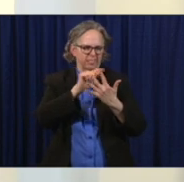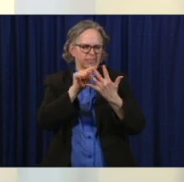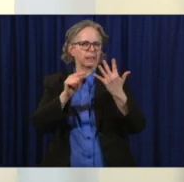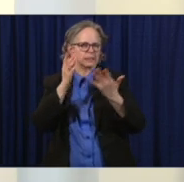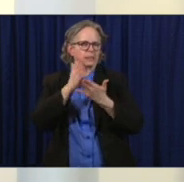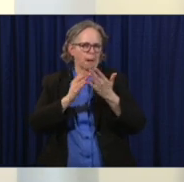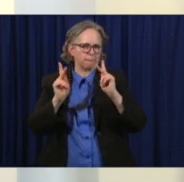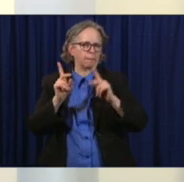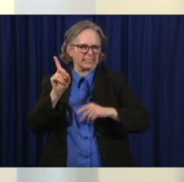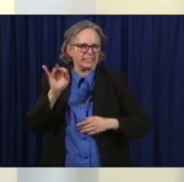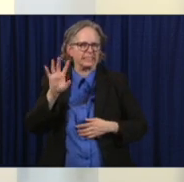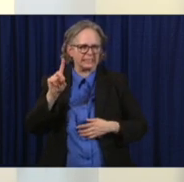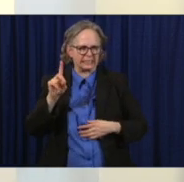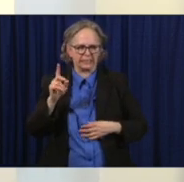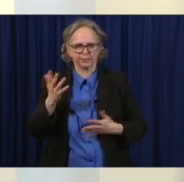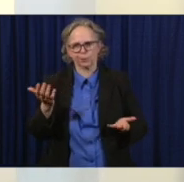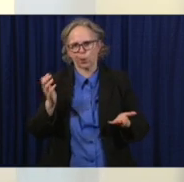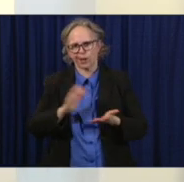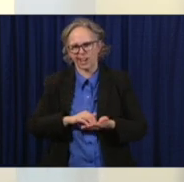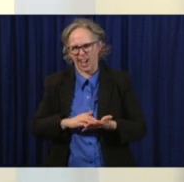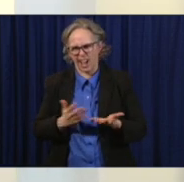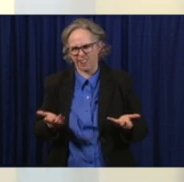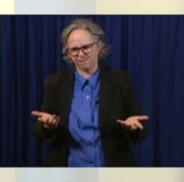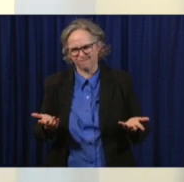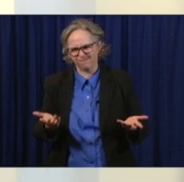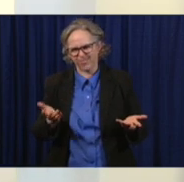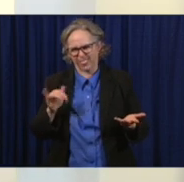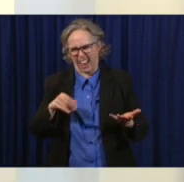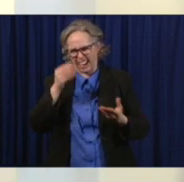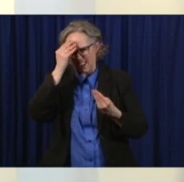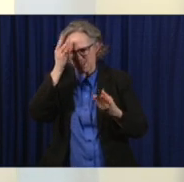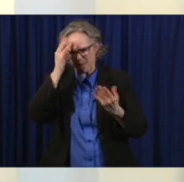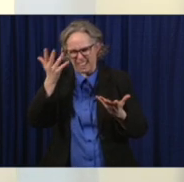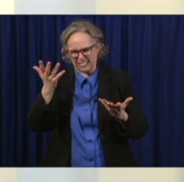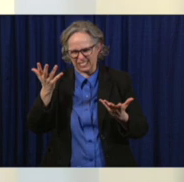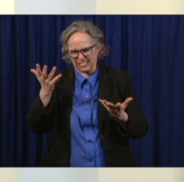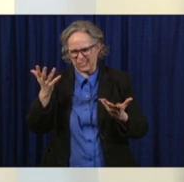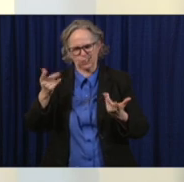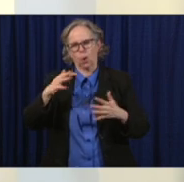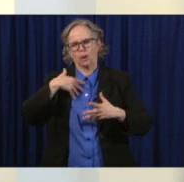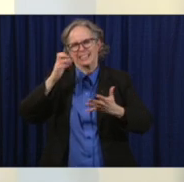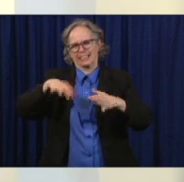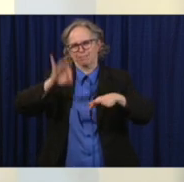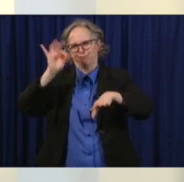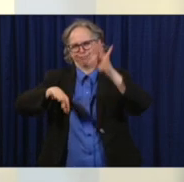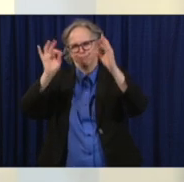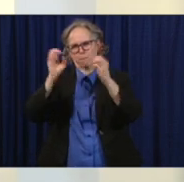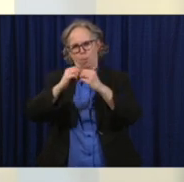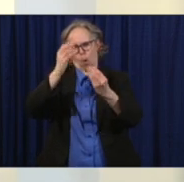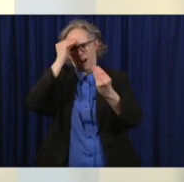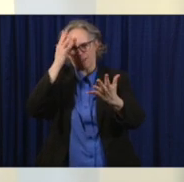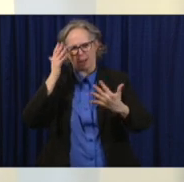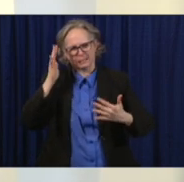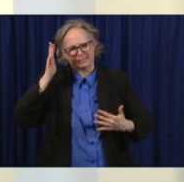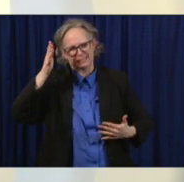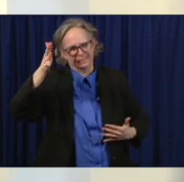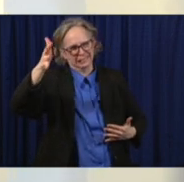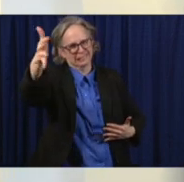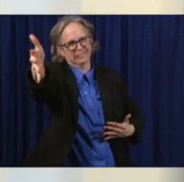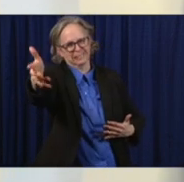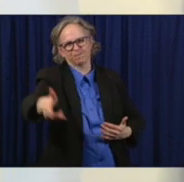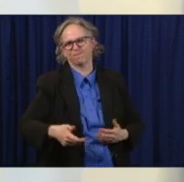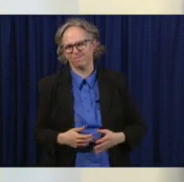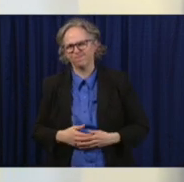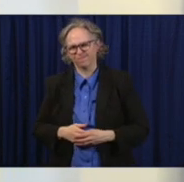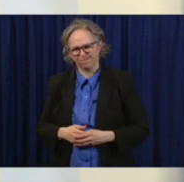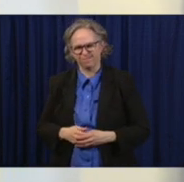always the tip of the iceberg. We're going to learn more from these cases and many more to come, I think, as we see more widespread antibody testing